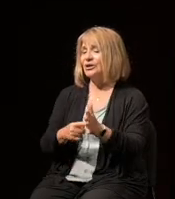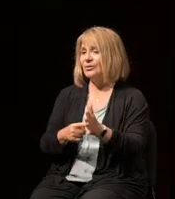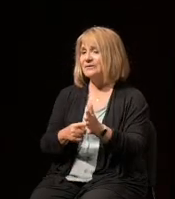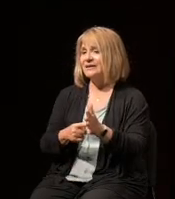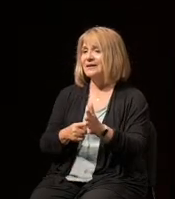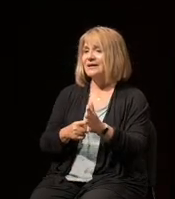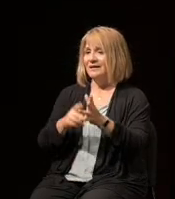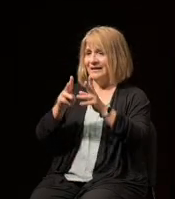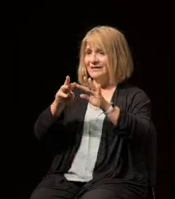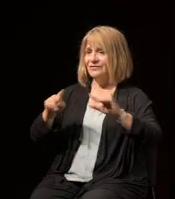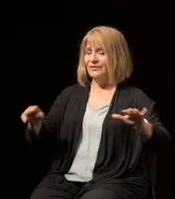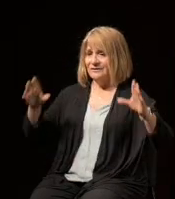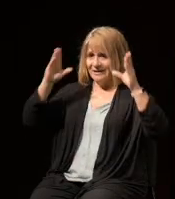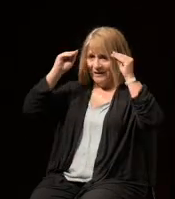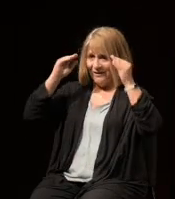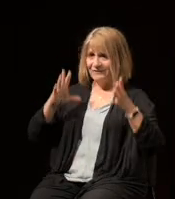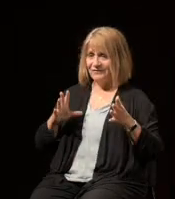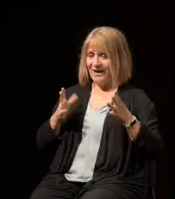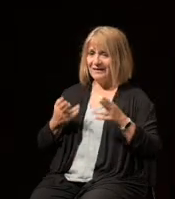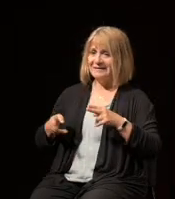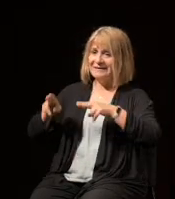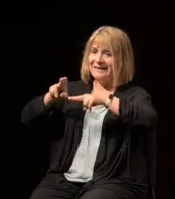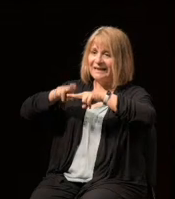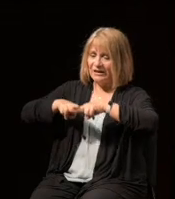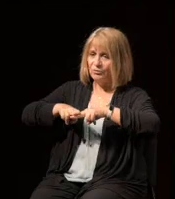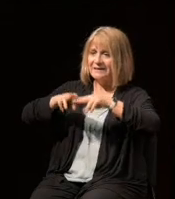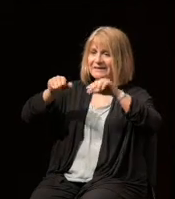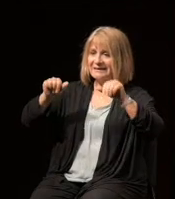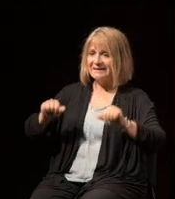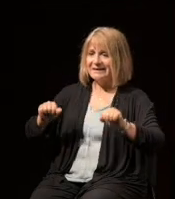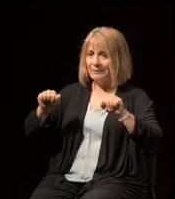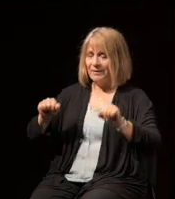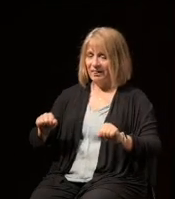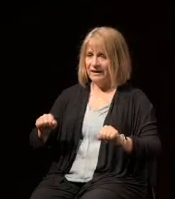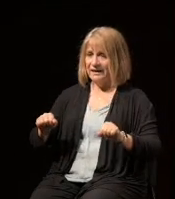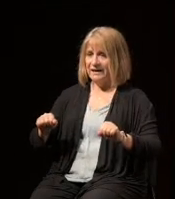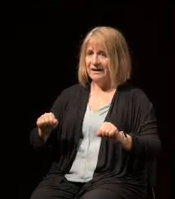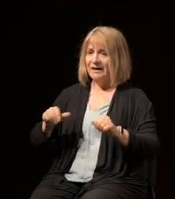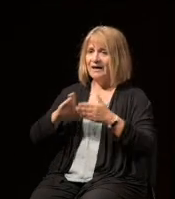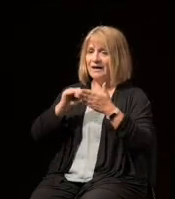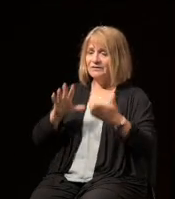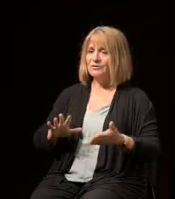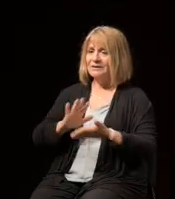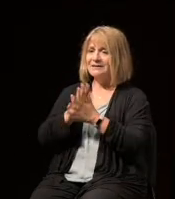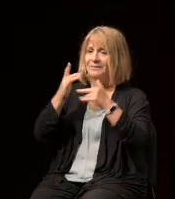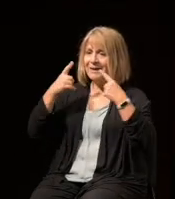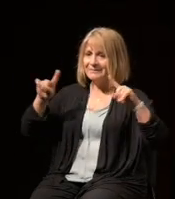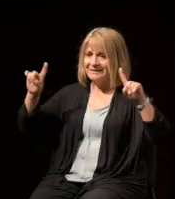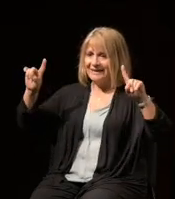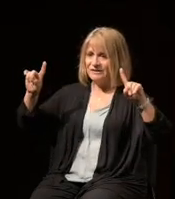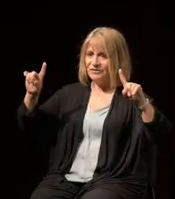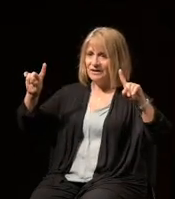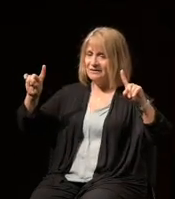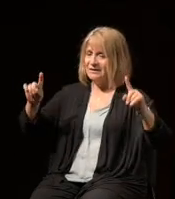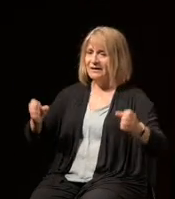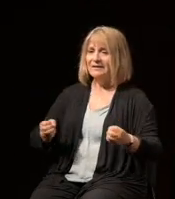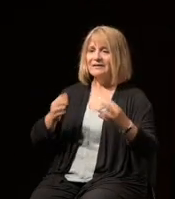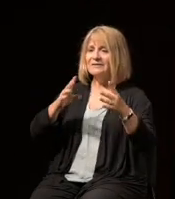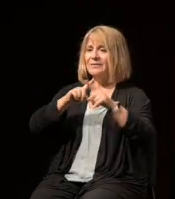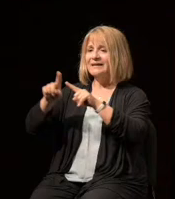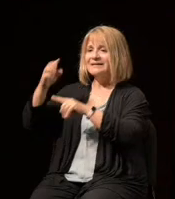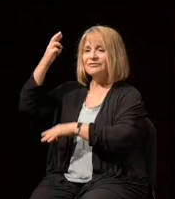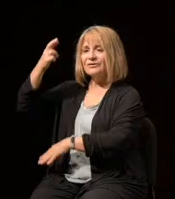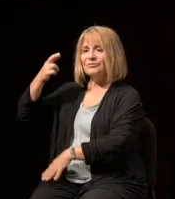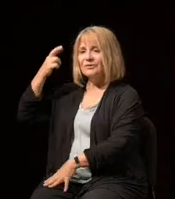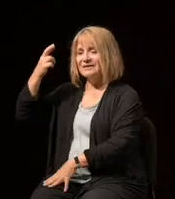diversity of faculty increases the ability of students to be successful. And there are lots of different reasons why. There